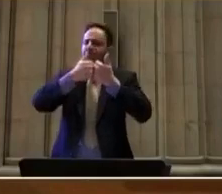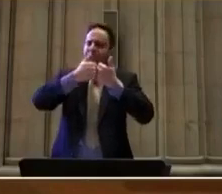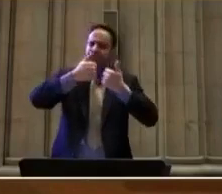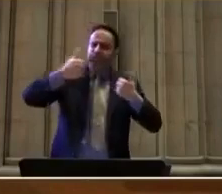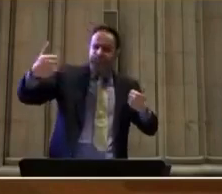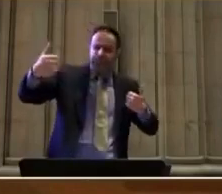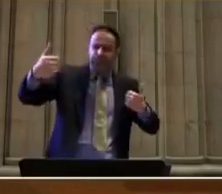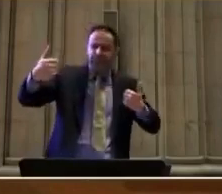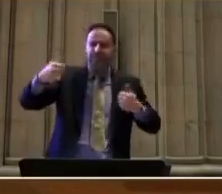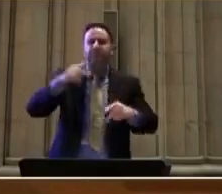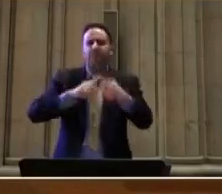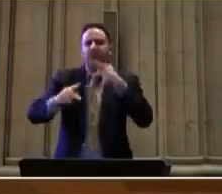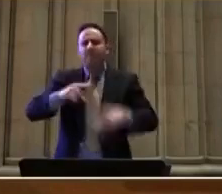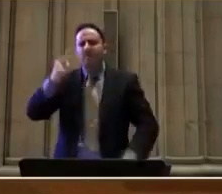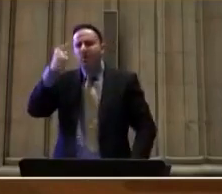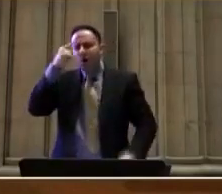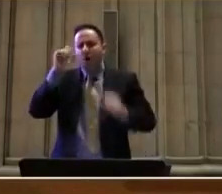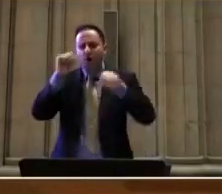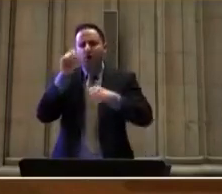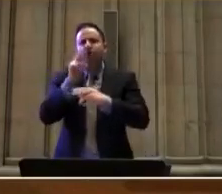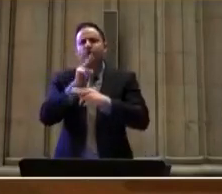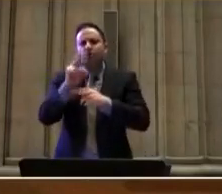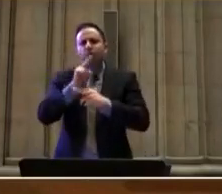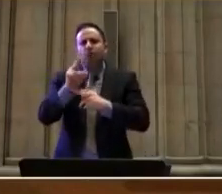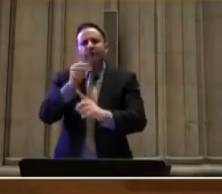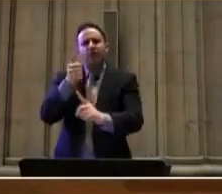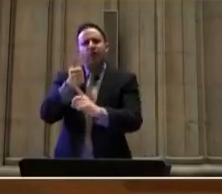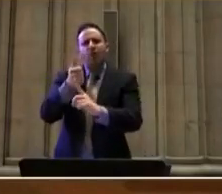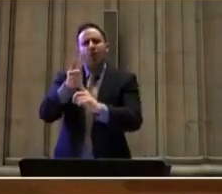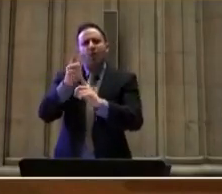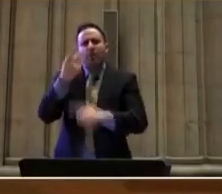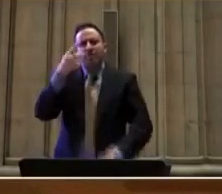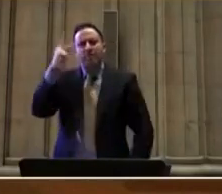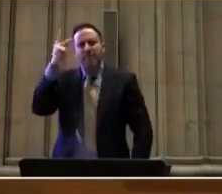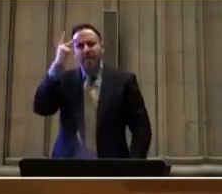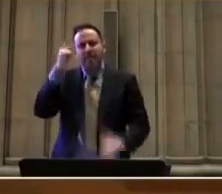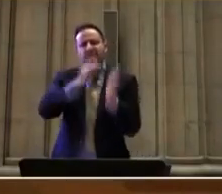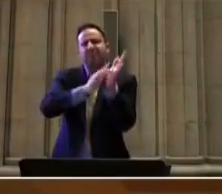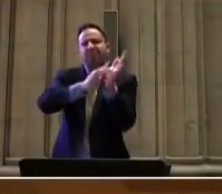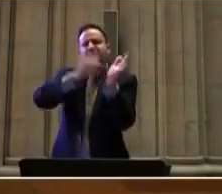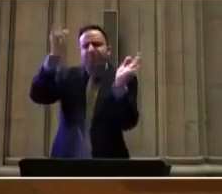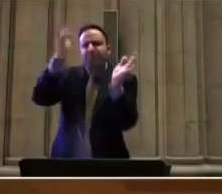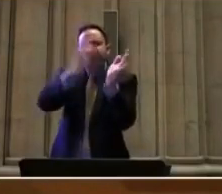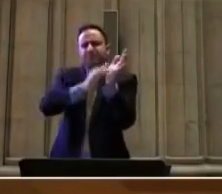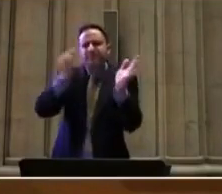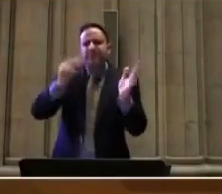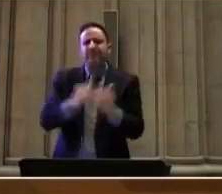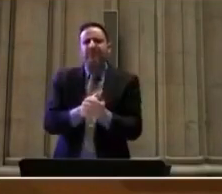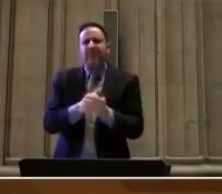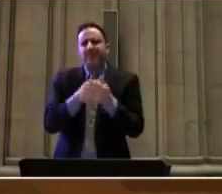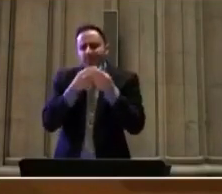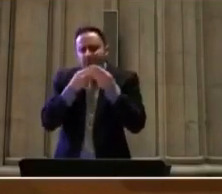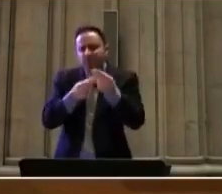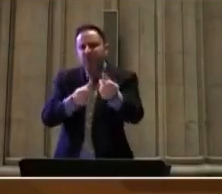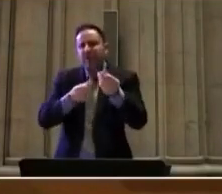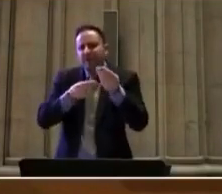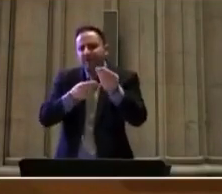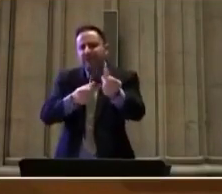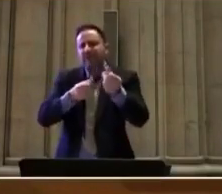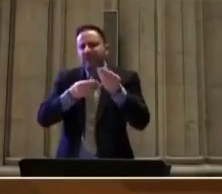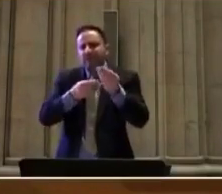who thought they could use it for their own political advantage. This strategy of feeding and